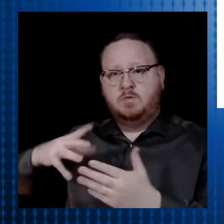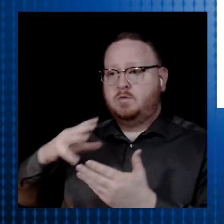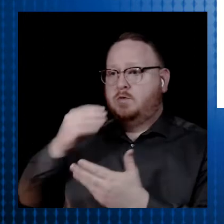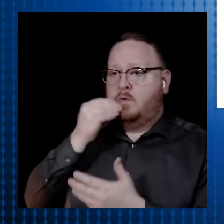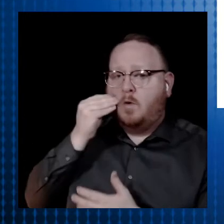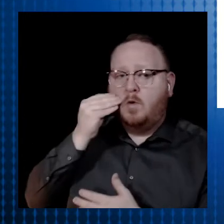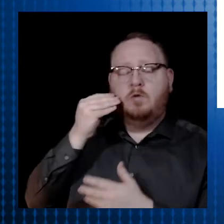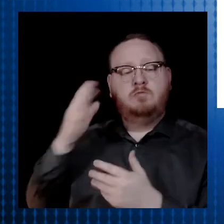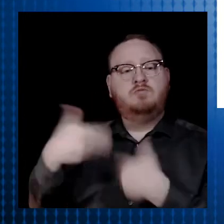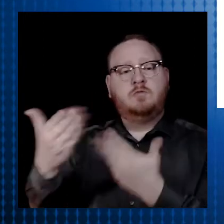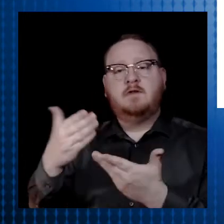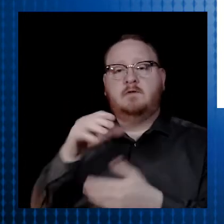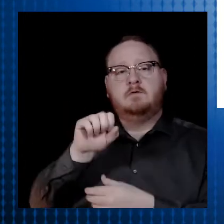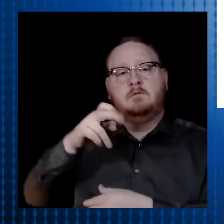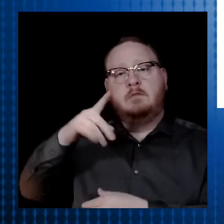just stopped by to check on her kids.